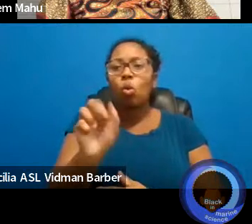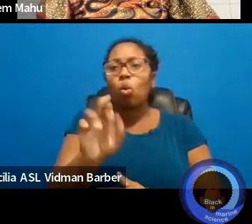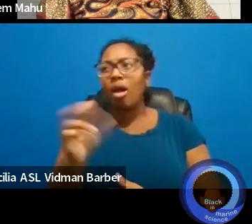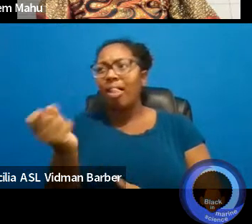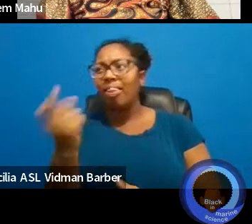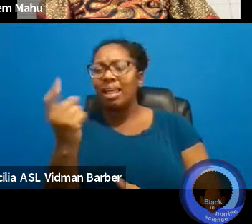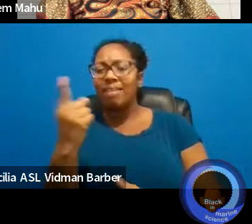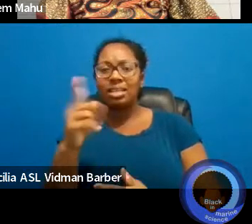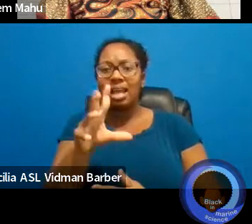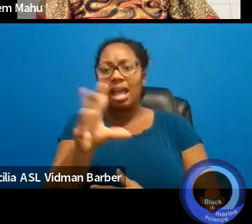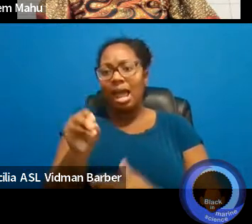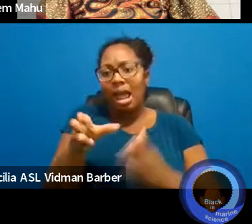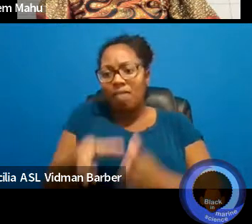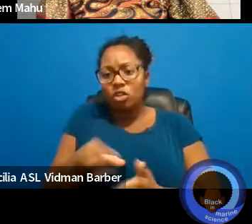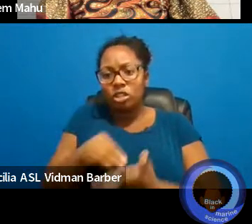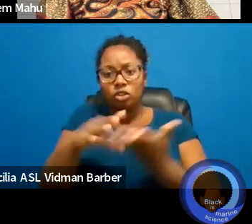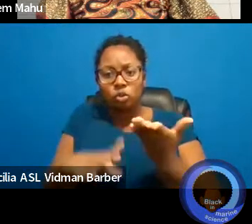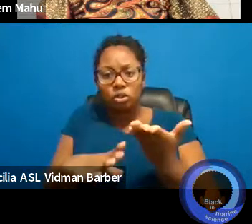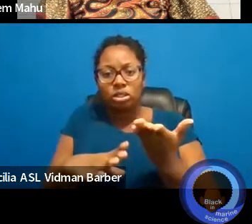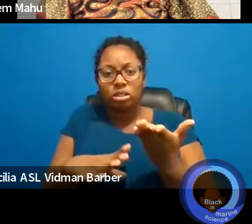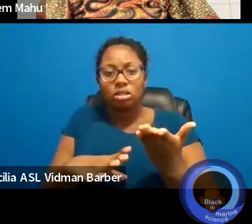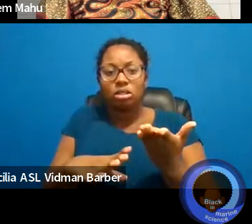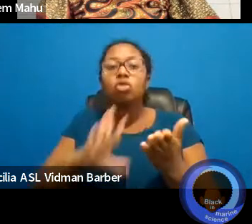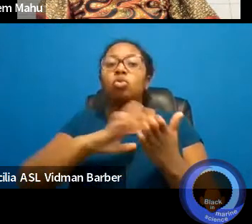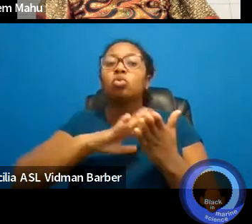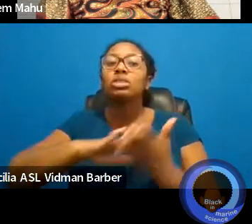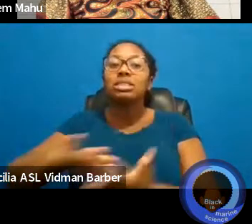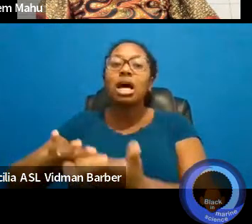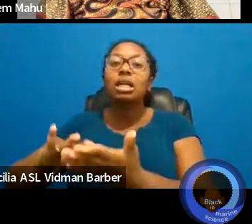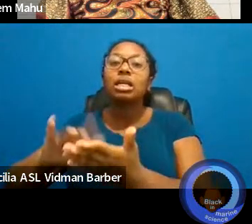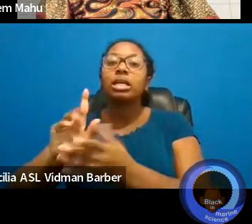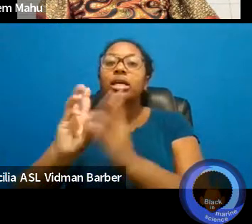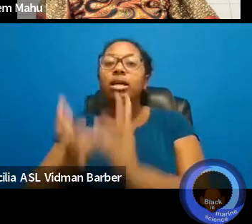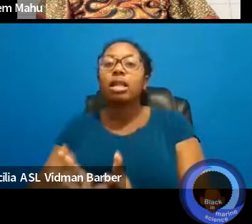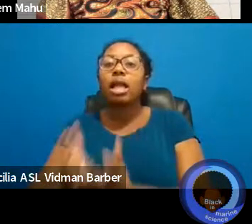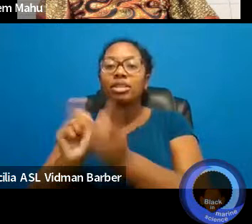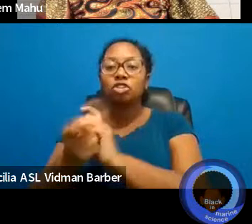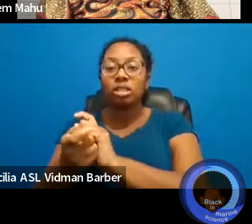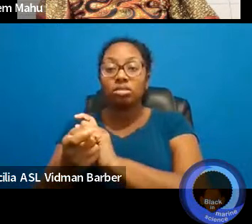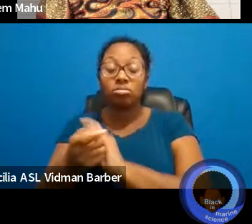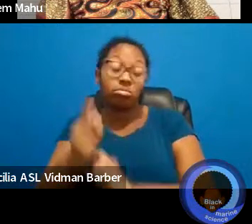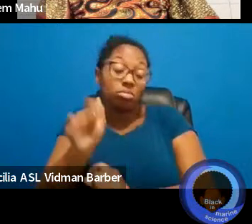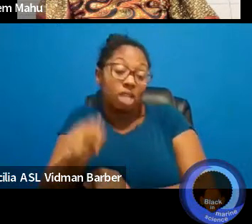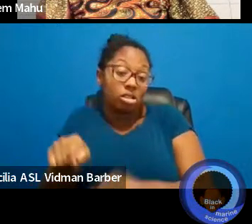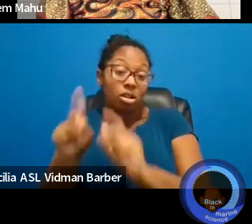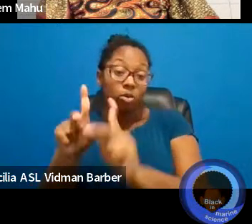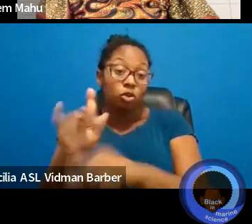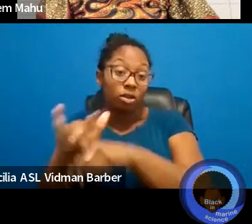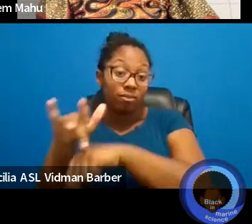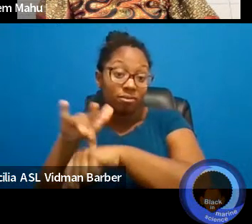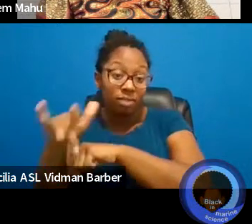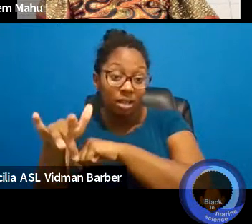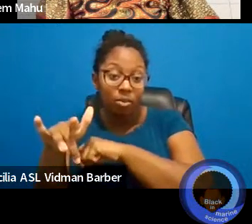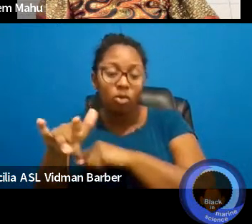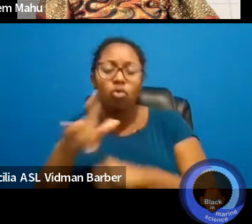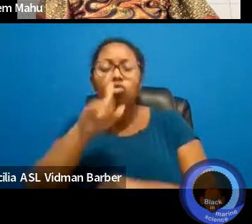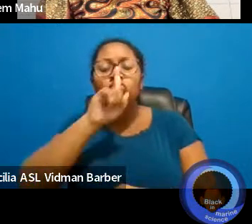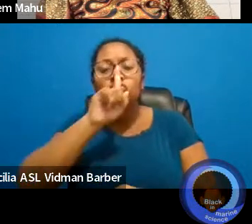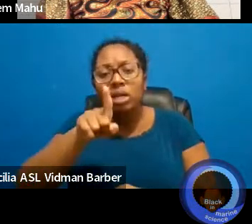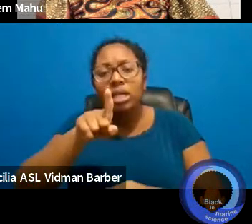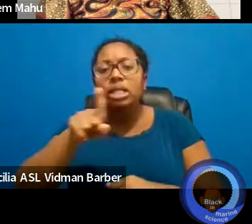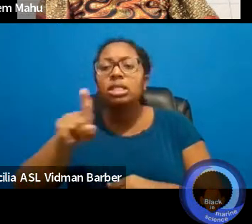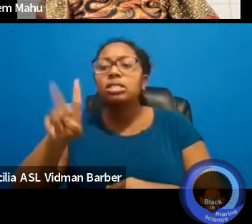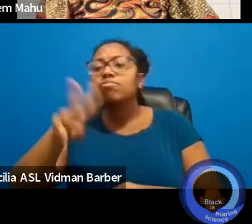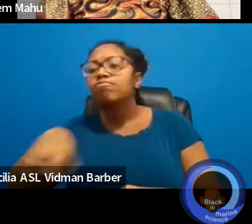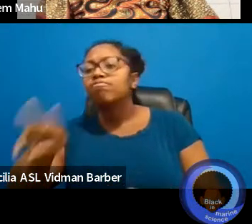study different causes relating to climate change. So these are all opportunities out there that really look out.